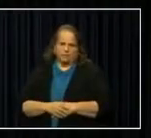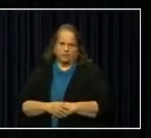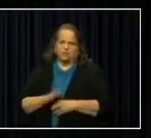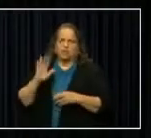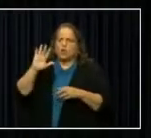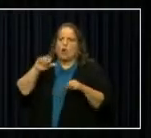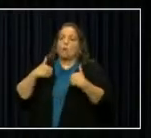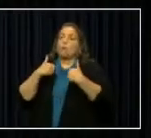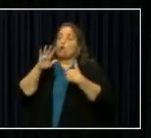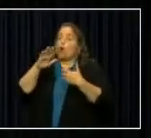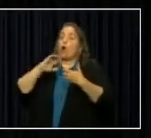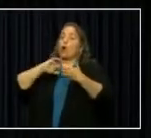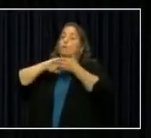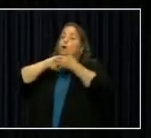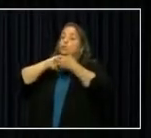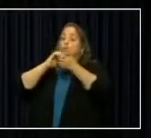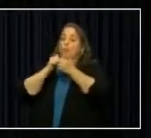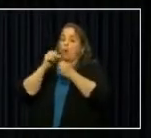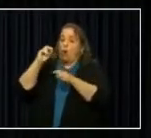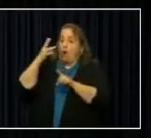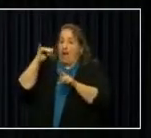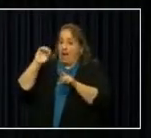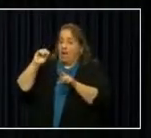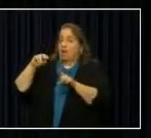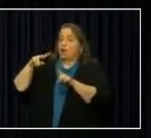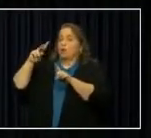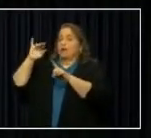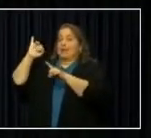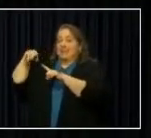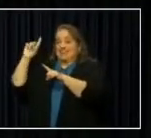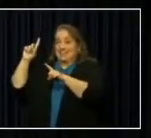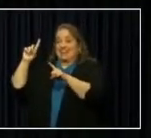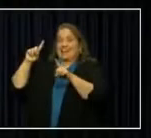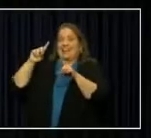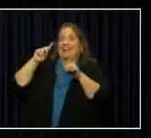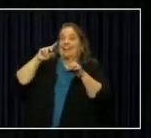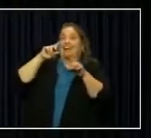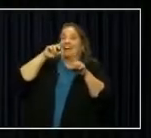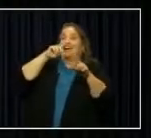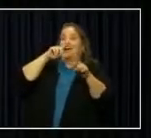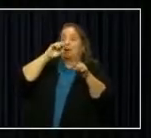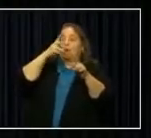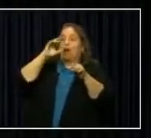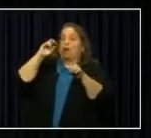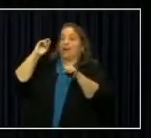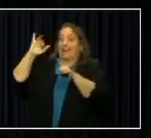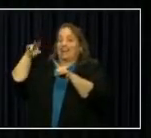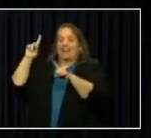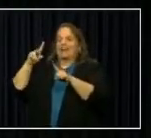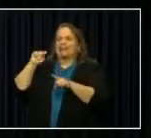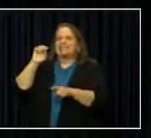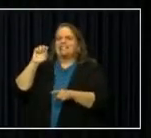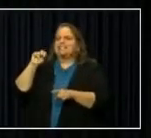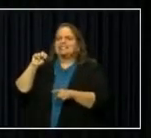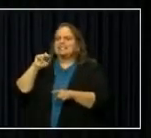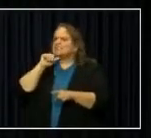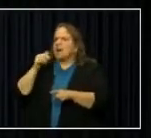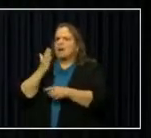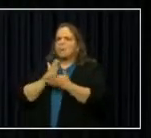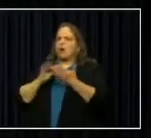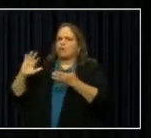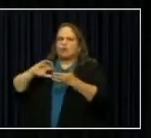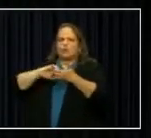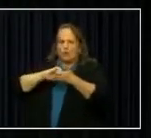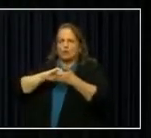and Indiana, I noticed Tennessee isn't on there, and then we have the longest border. Why is Tennessee not on there? So it's a good question. It's when we talk about